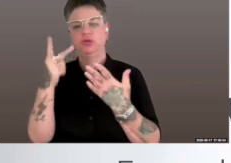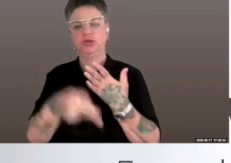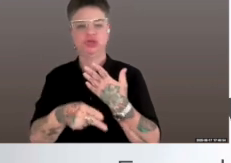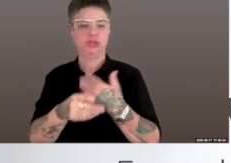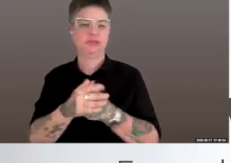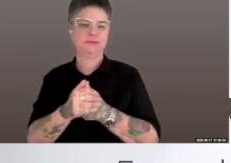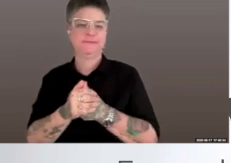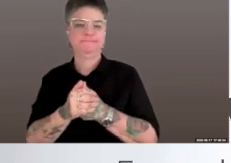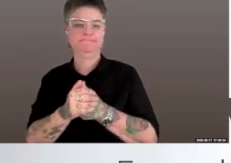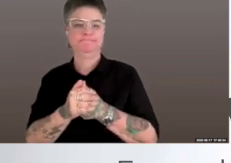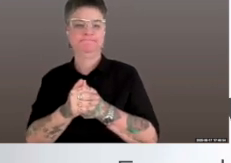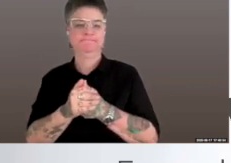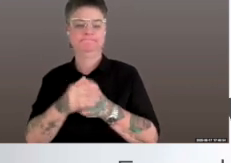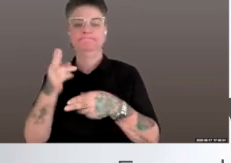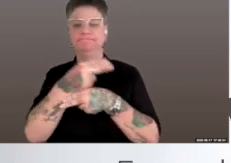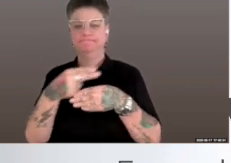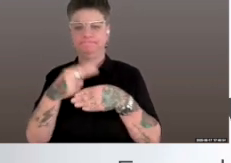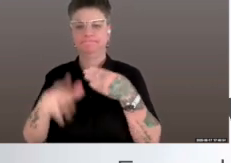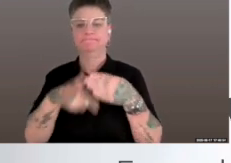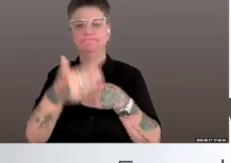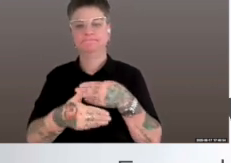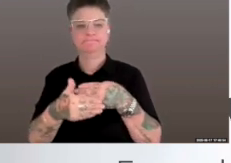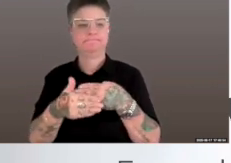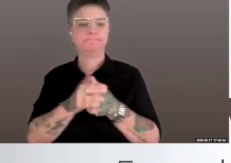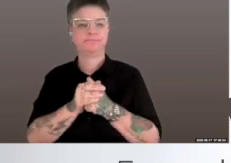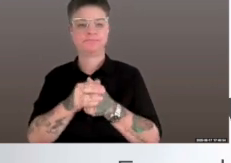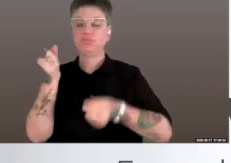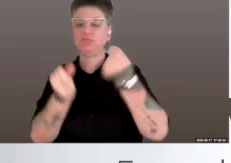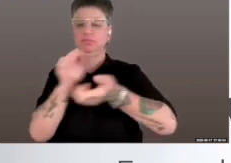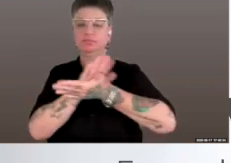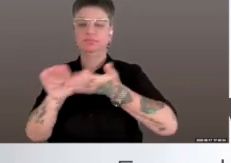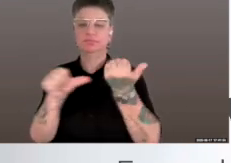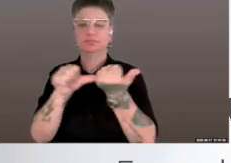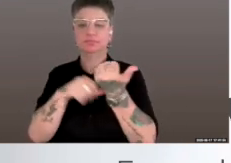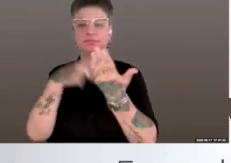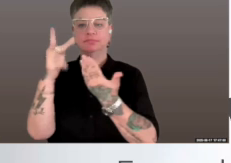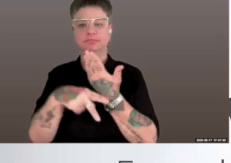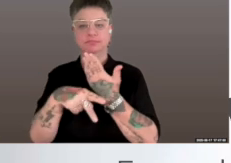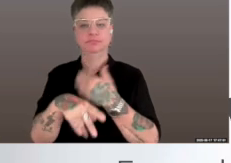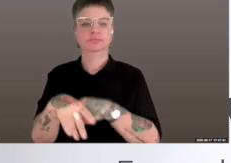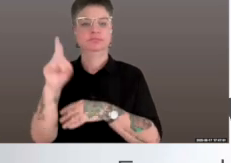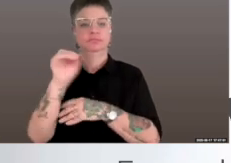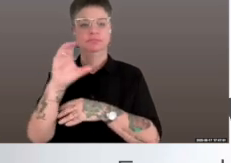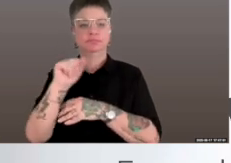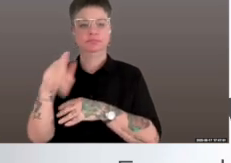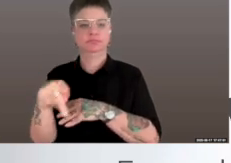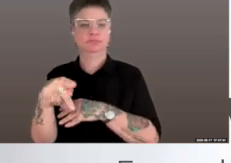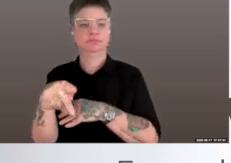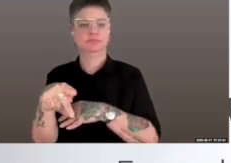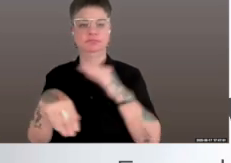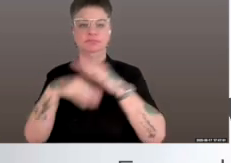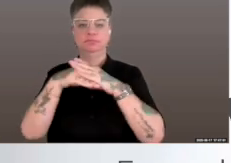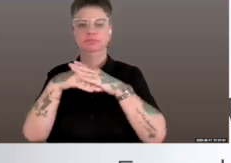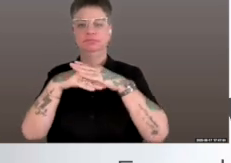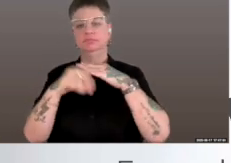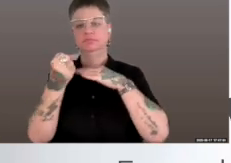Clean Cars for All regions. In addition to providing non-scrap incentives, the program also uses the